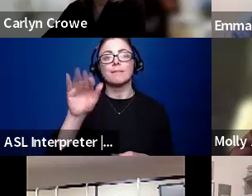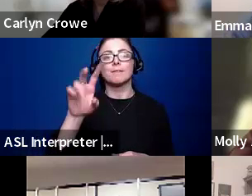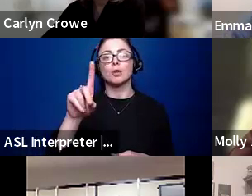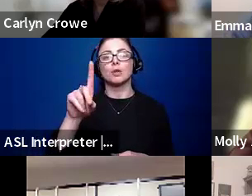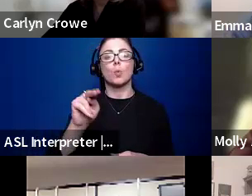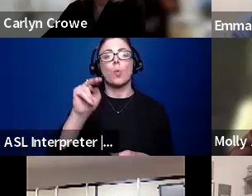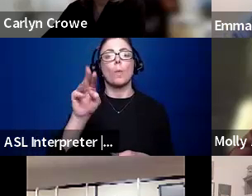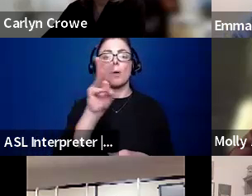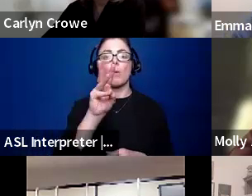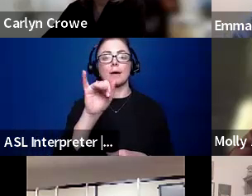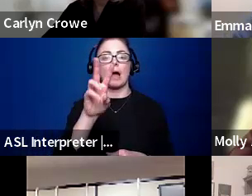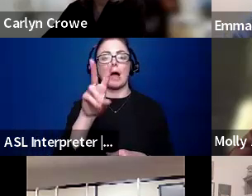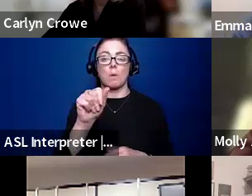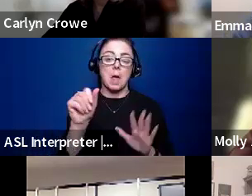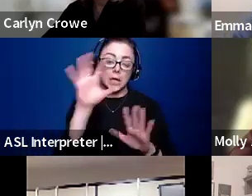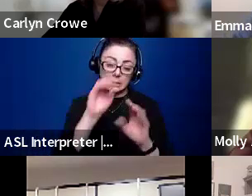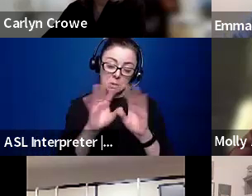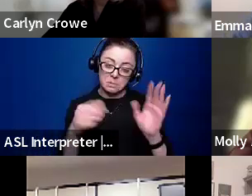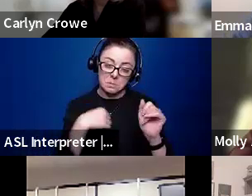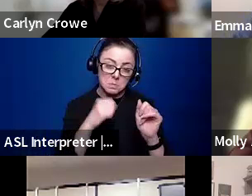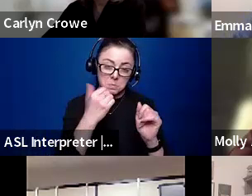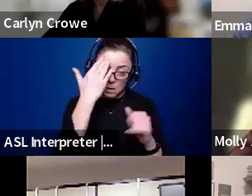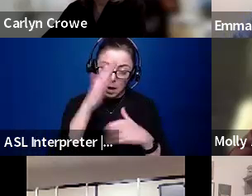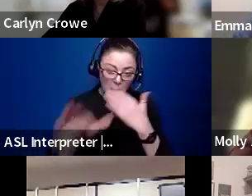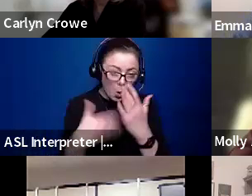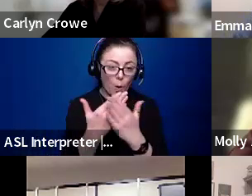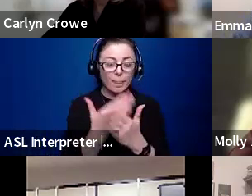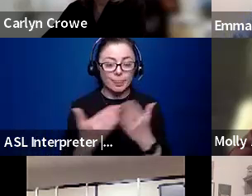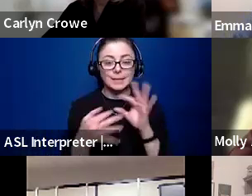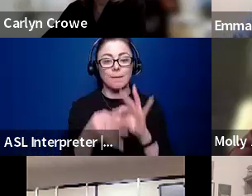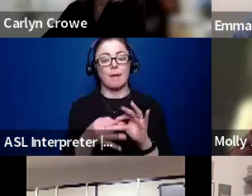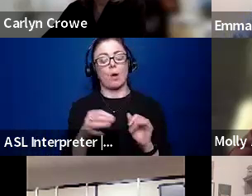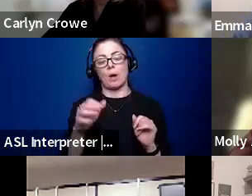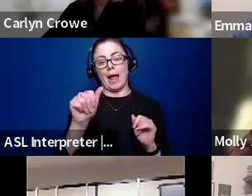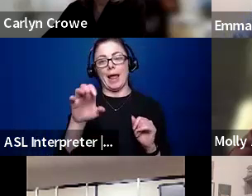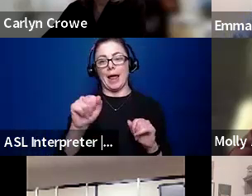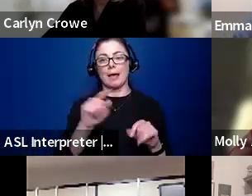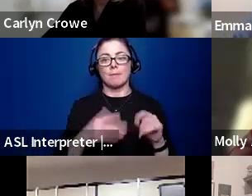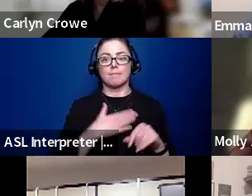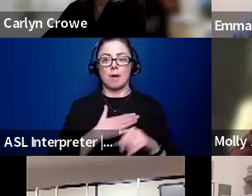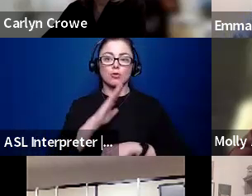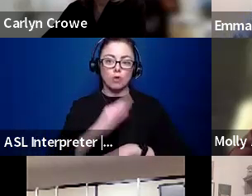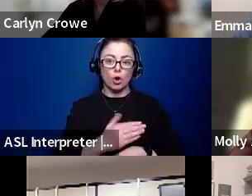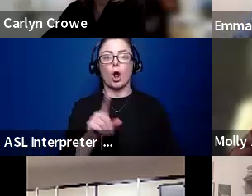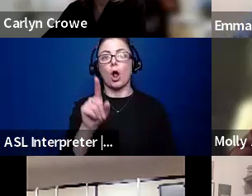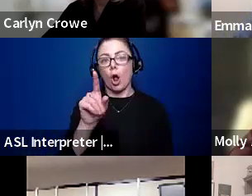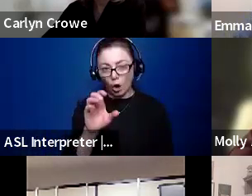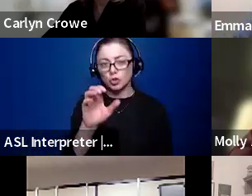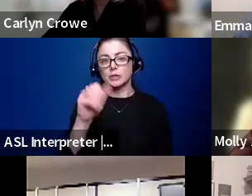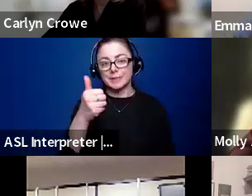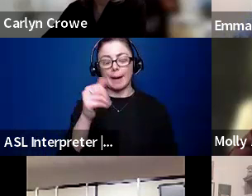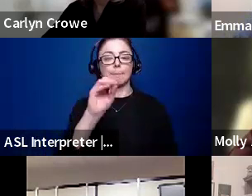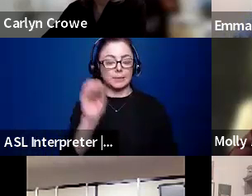like, obviously, I don't know all the things that there is to know about AEA, but my daughter 110% uses their